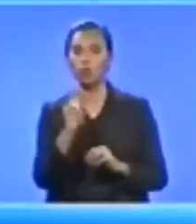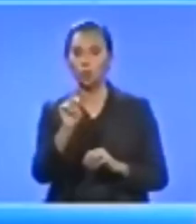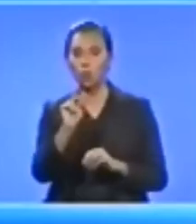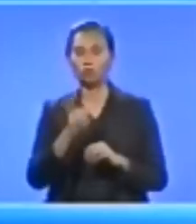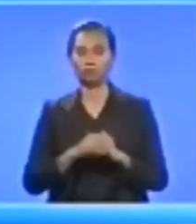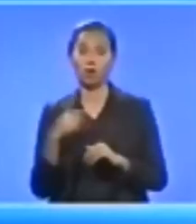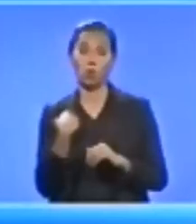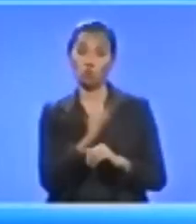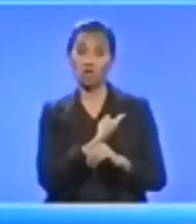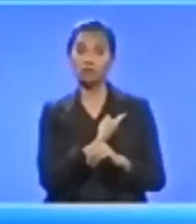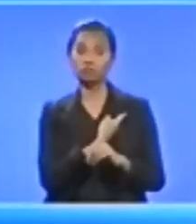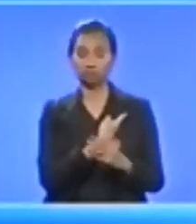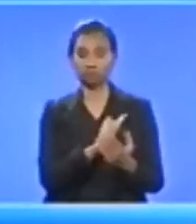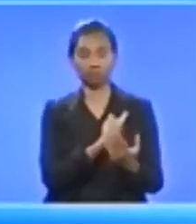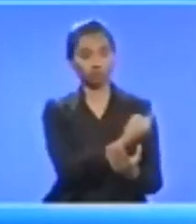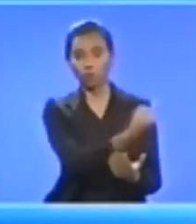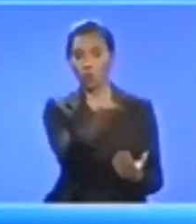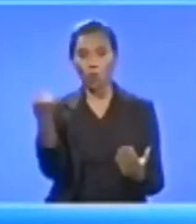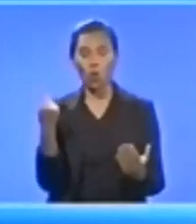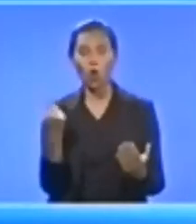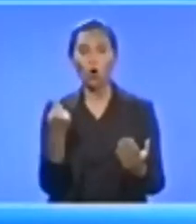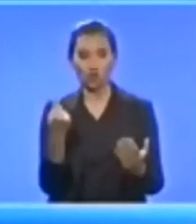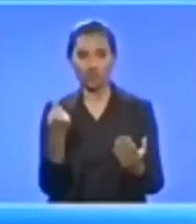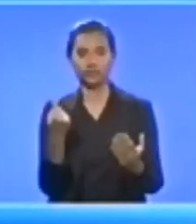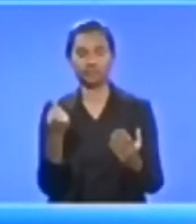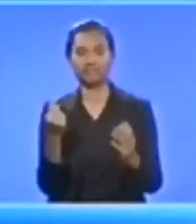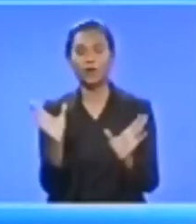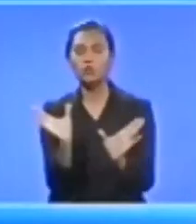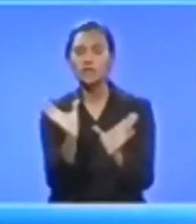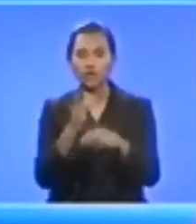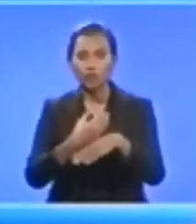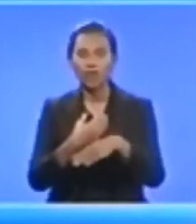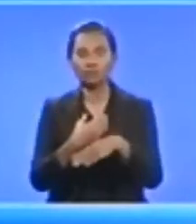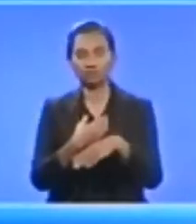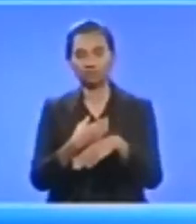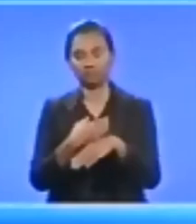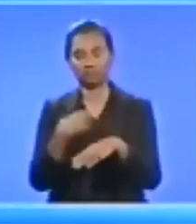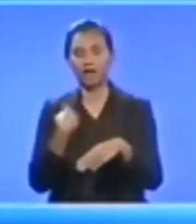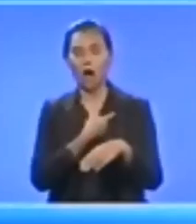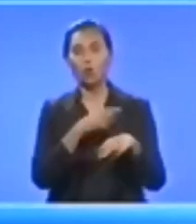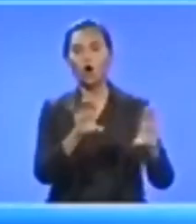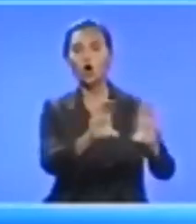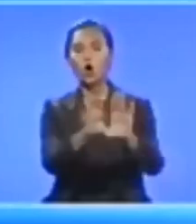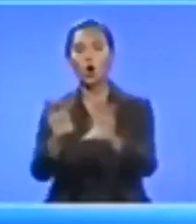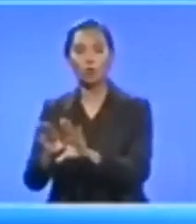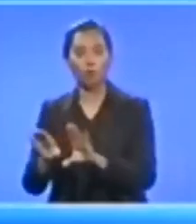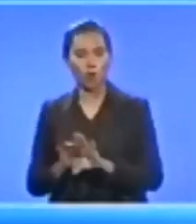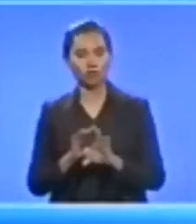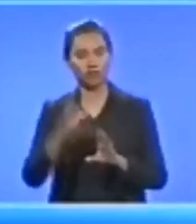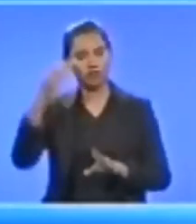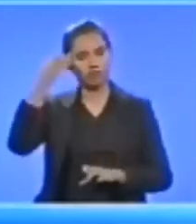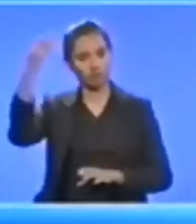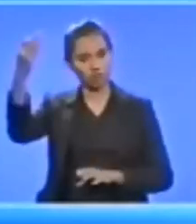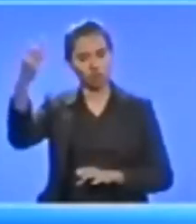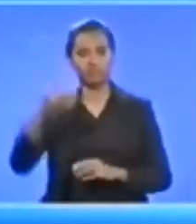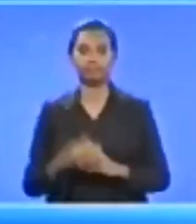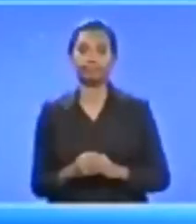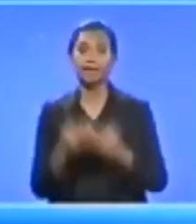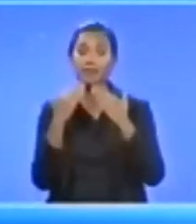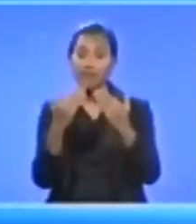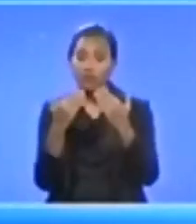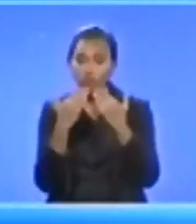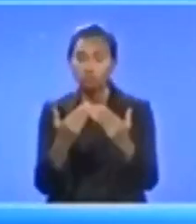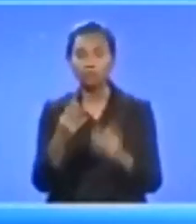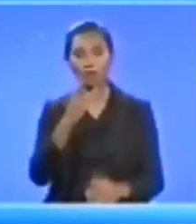We are all co-creators of our common future. Thank you. Let me wish everyone a very